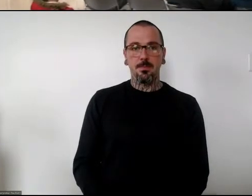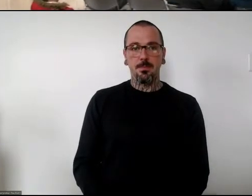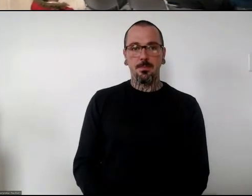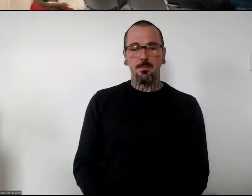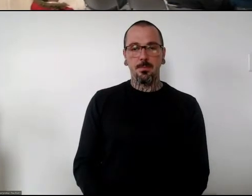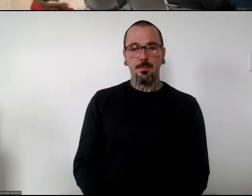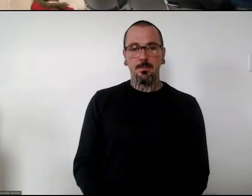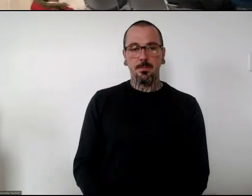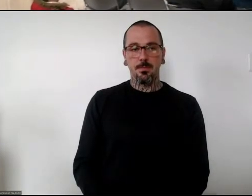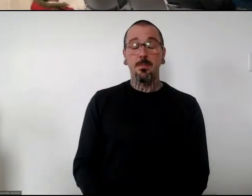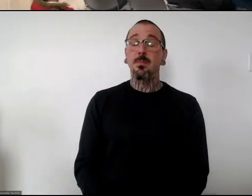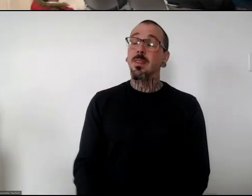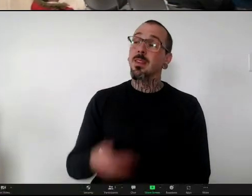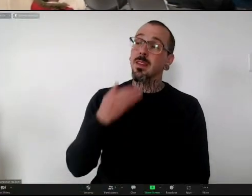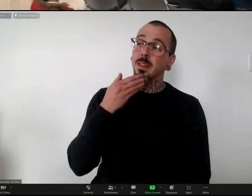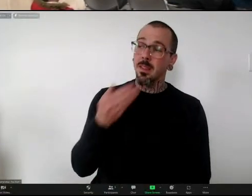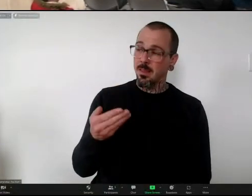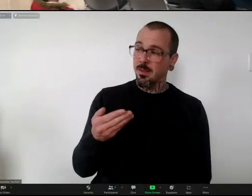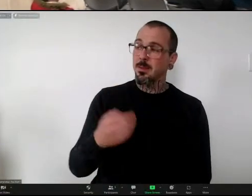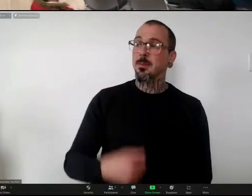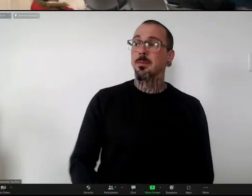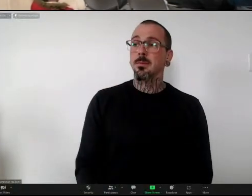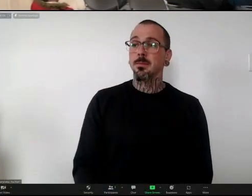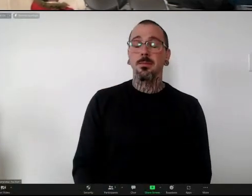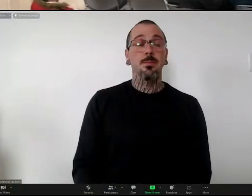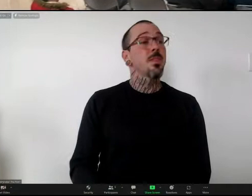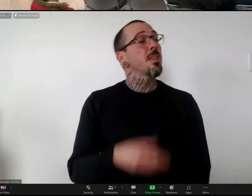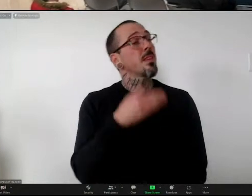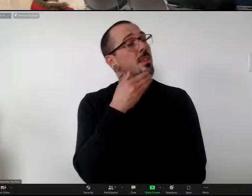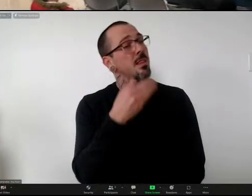Thank you, Judith, and thank you, Marjorie.